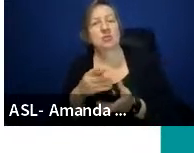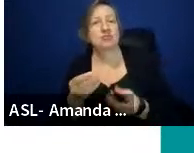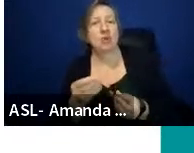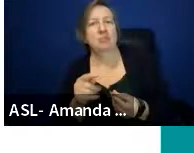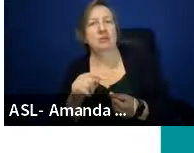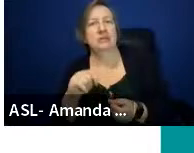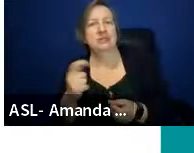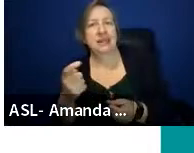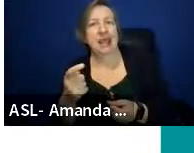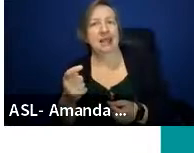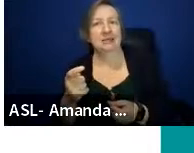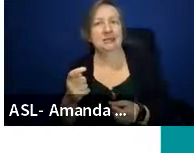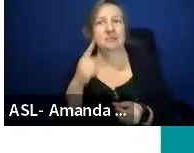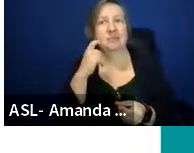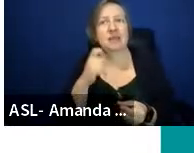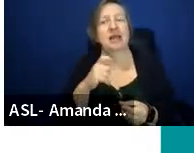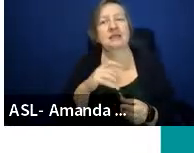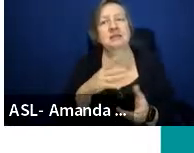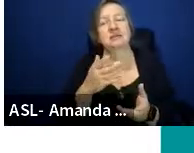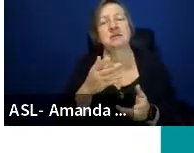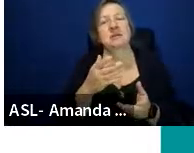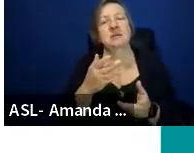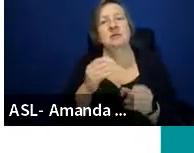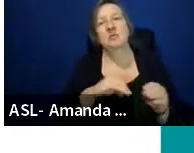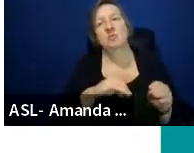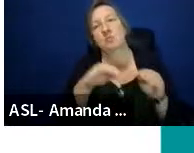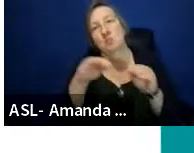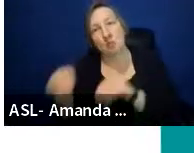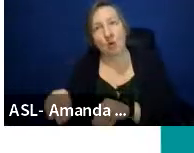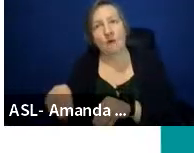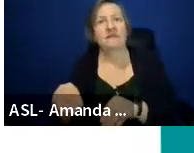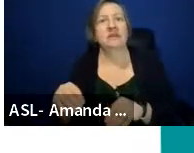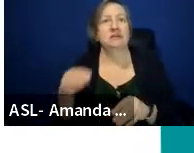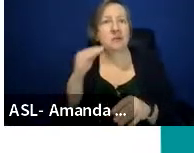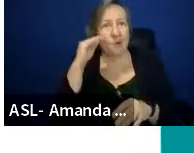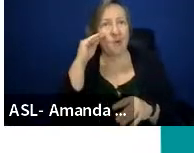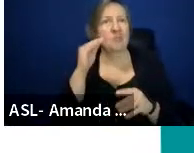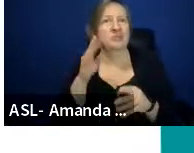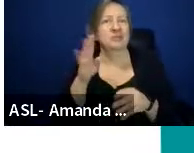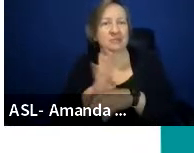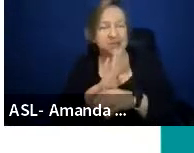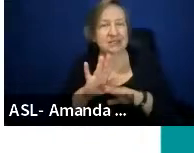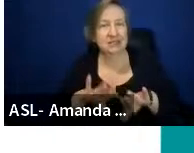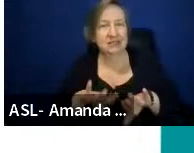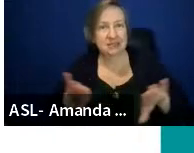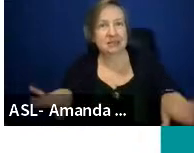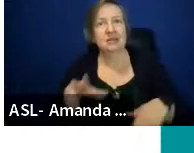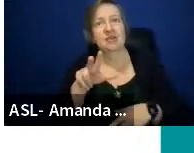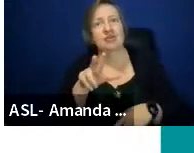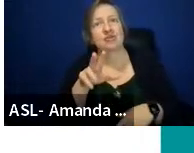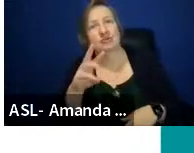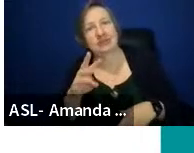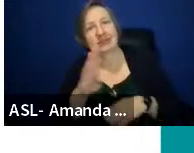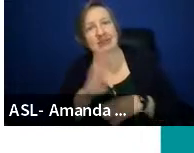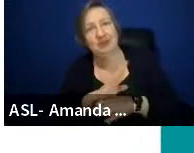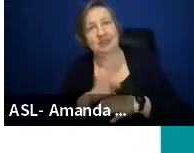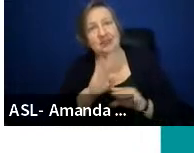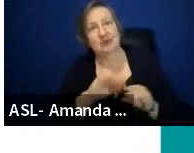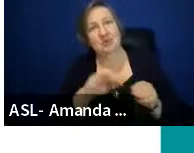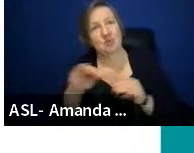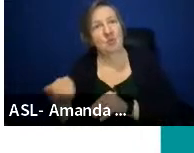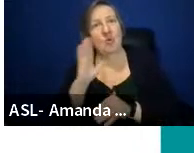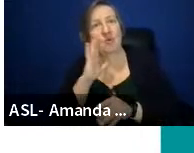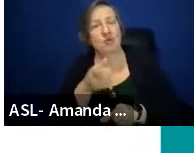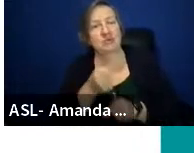to displacement of residential units and businesses. Additionally, the displacement of 36 businesses would impact